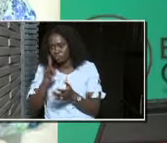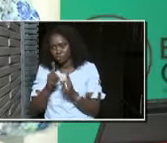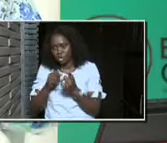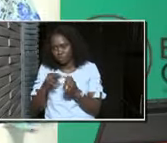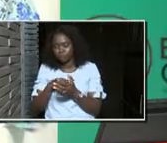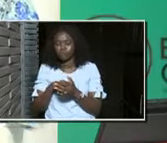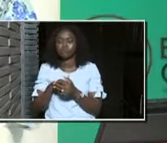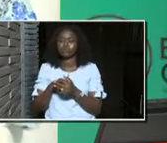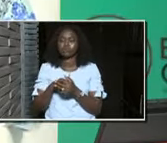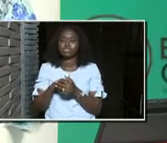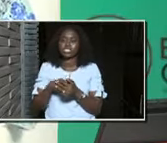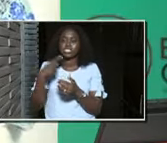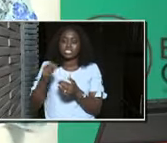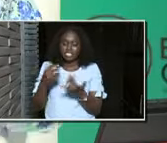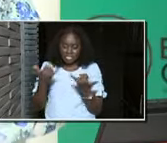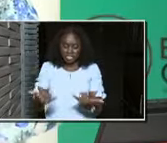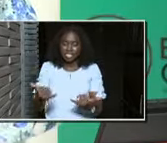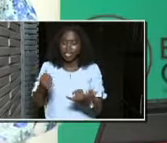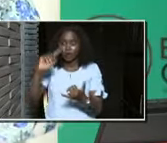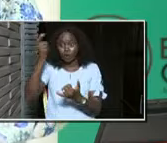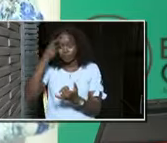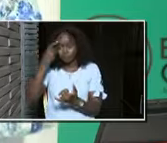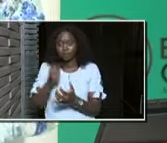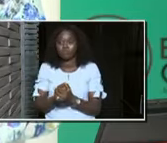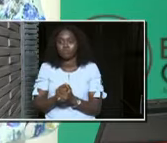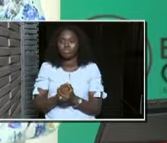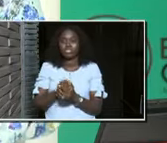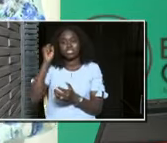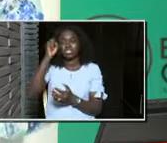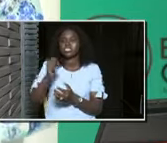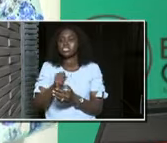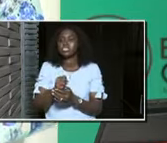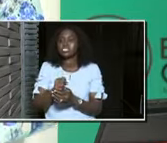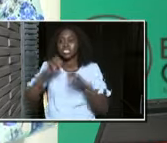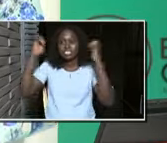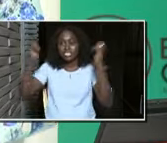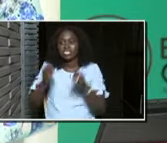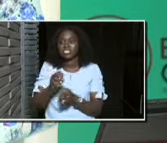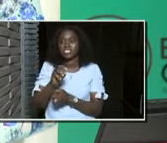of Kano State, His Excellency Ganduje, claims that